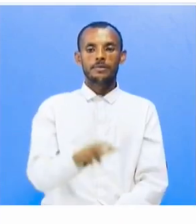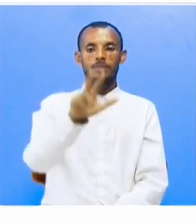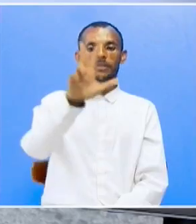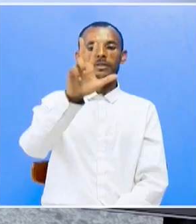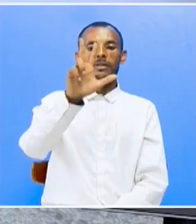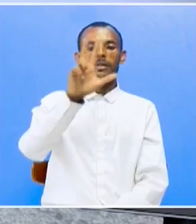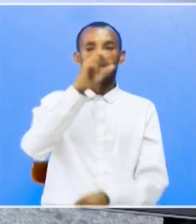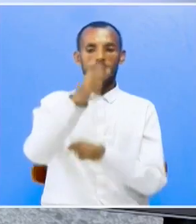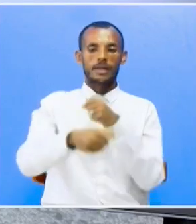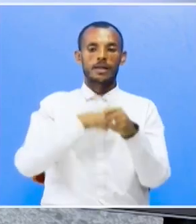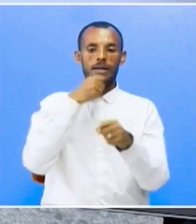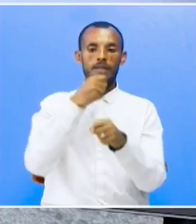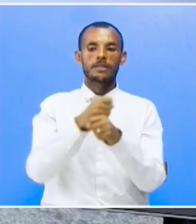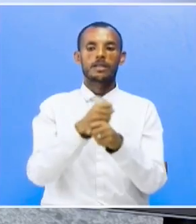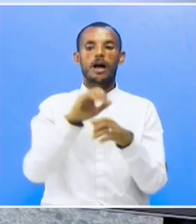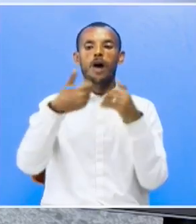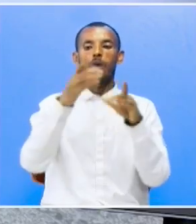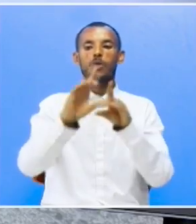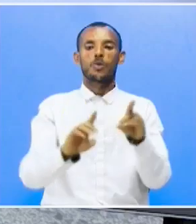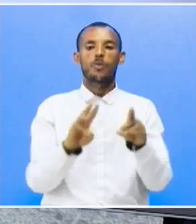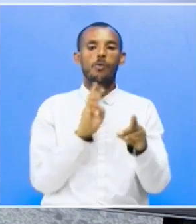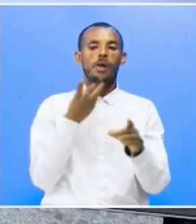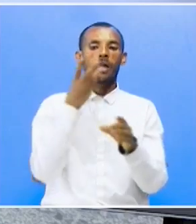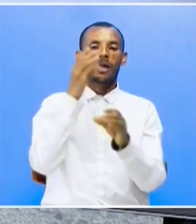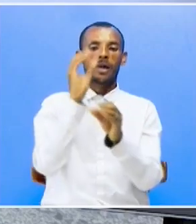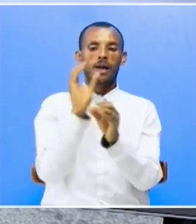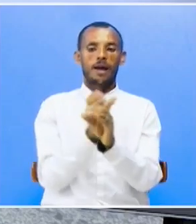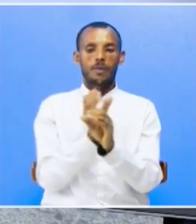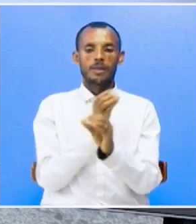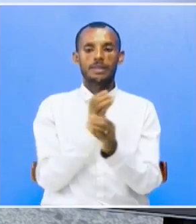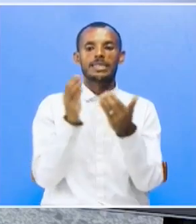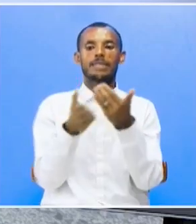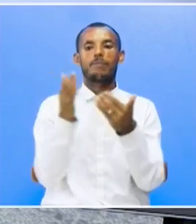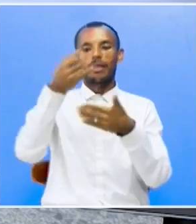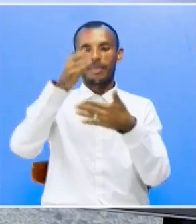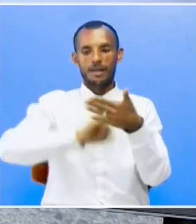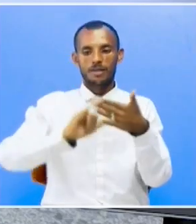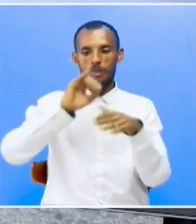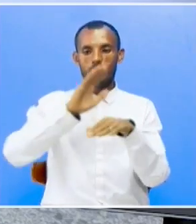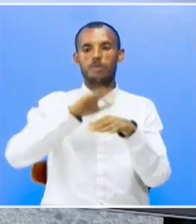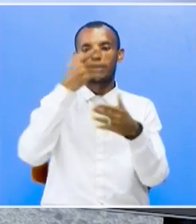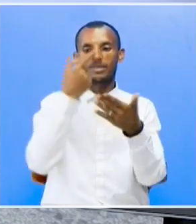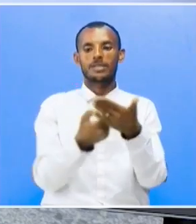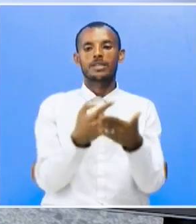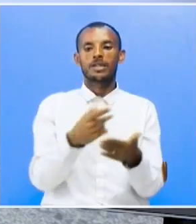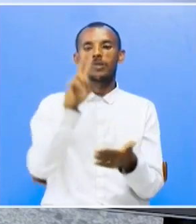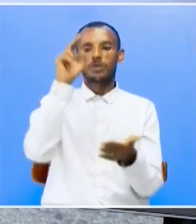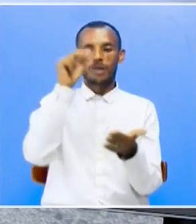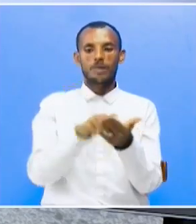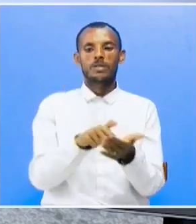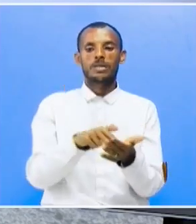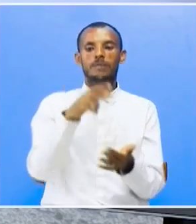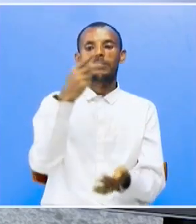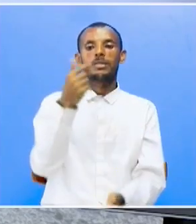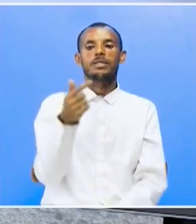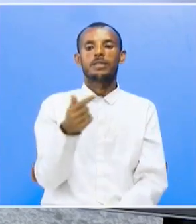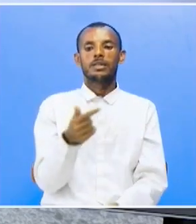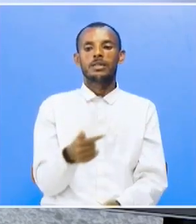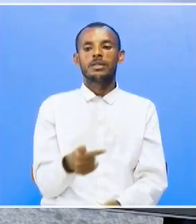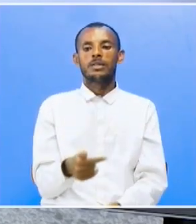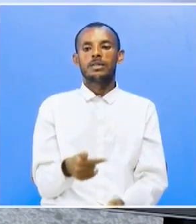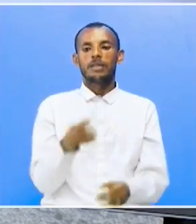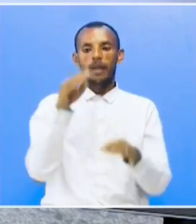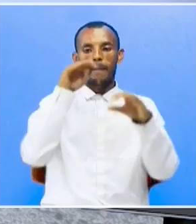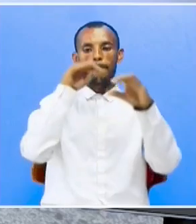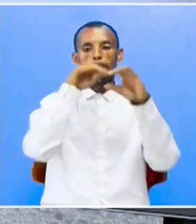years. How do we calculate the simple interest on this 2,000 birr? It's deposited in a bank.